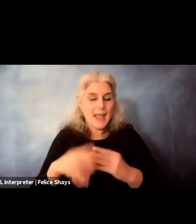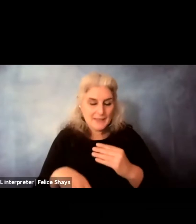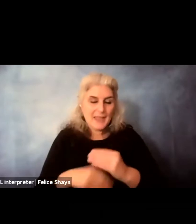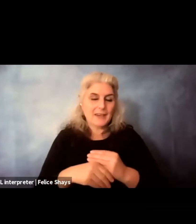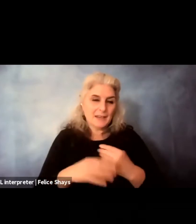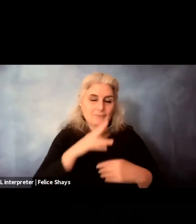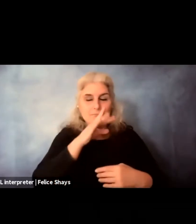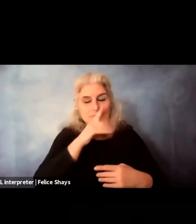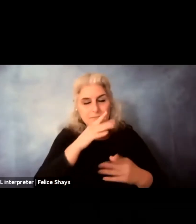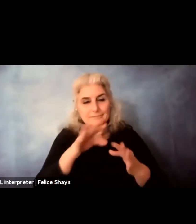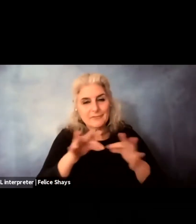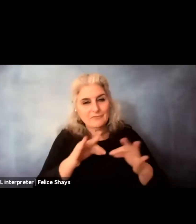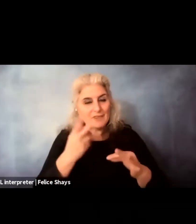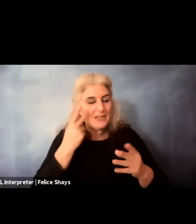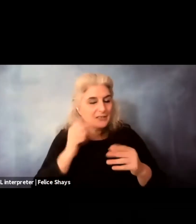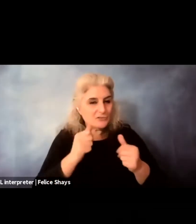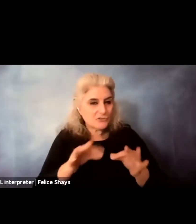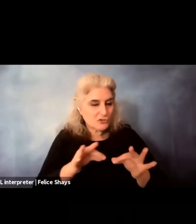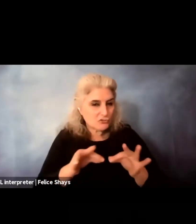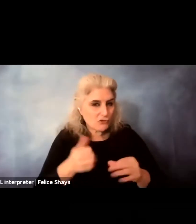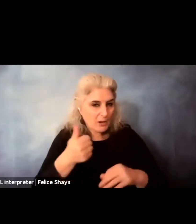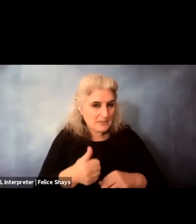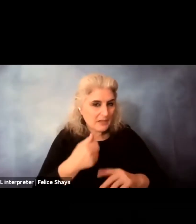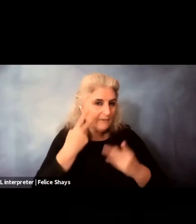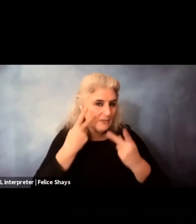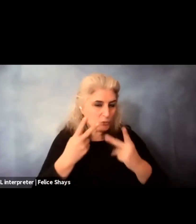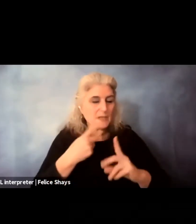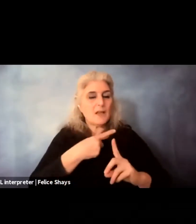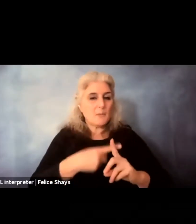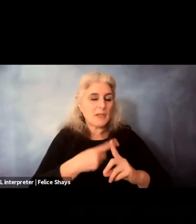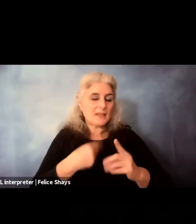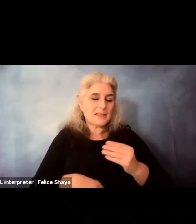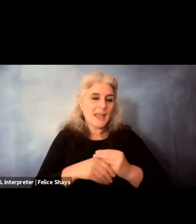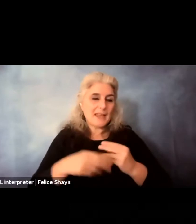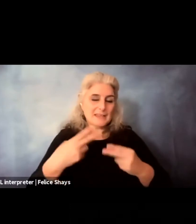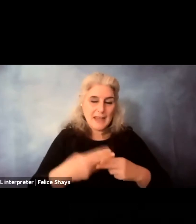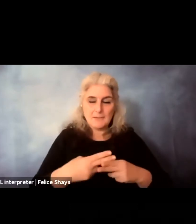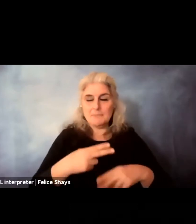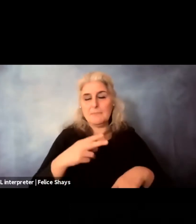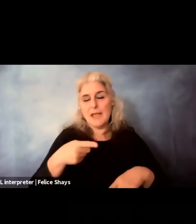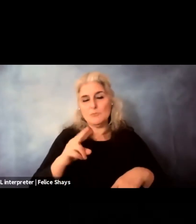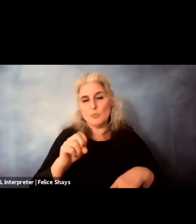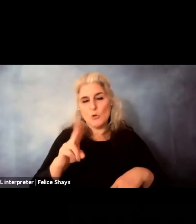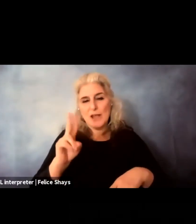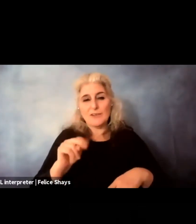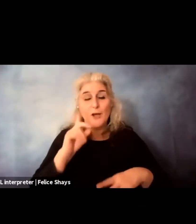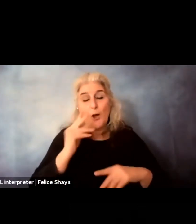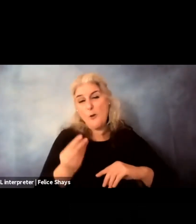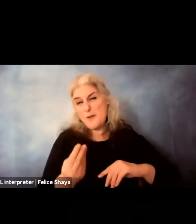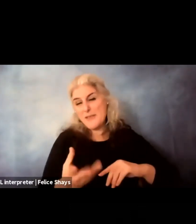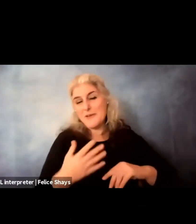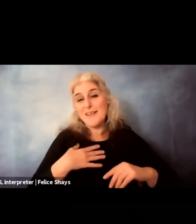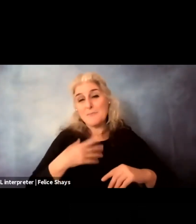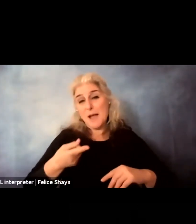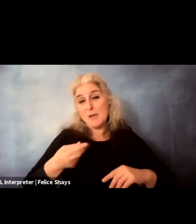and give a visual description of yourself, that would be great too. I go by they, them, by the way. Is